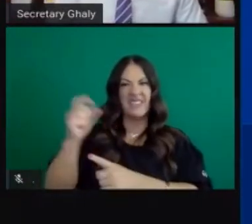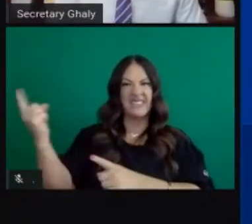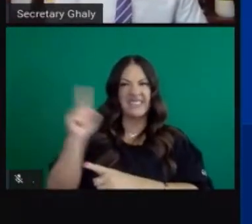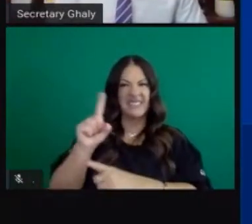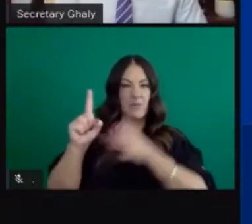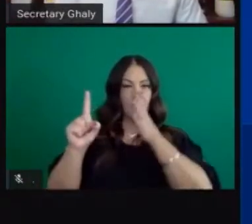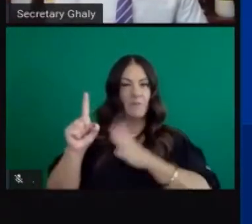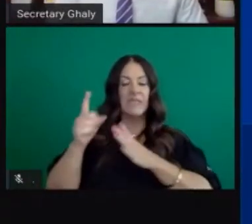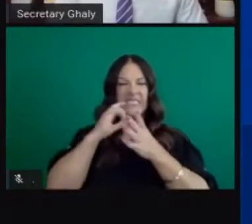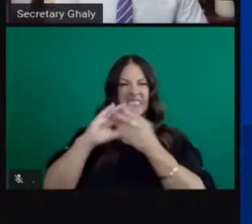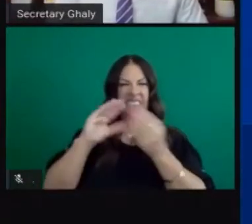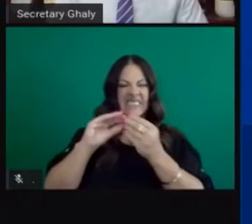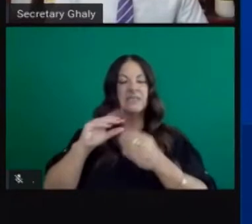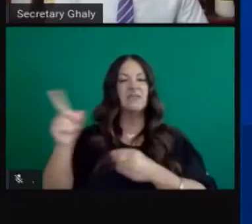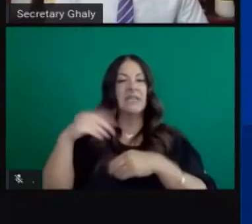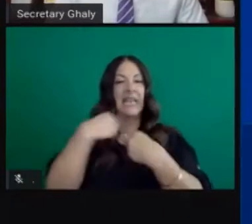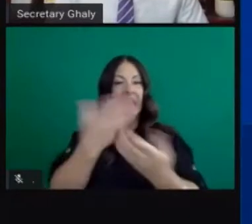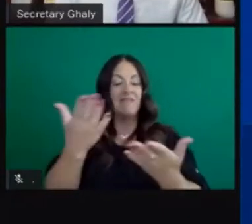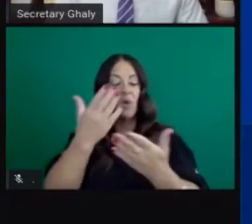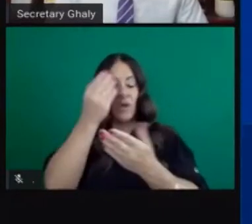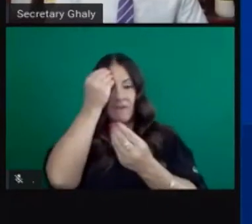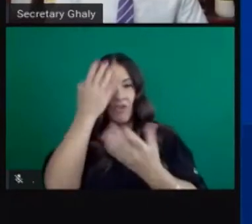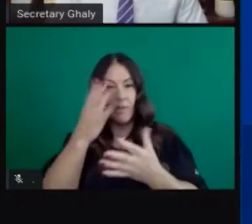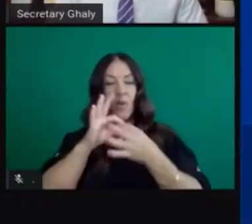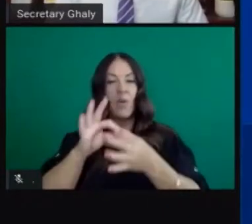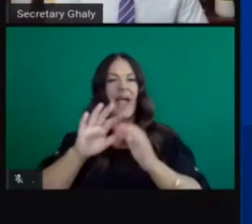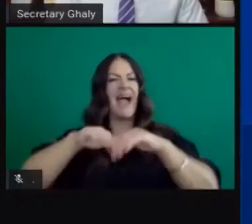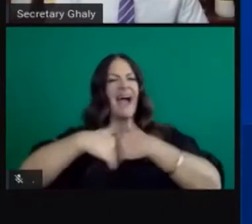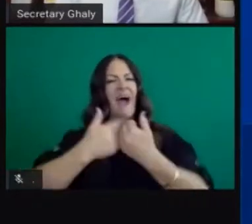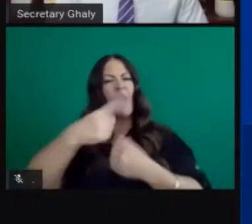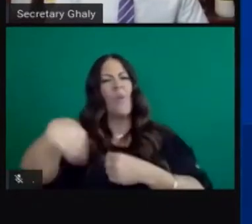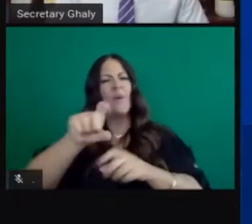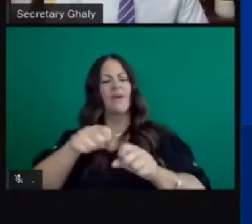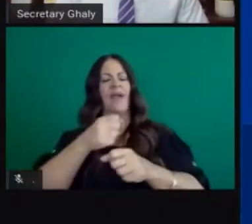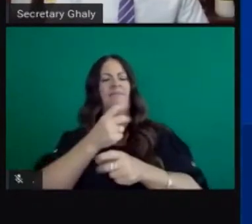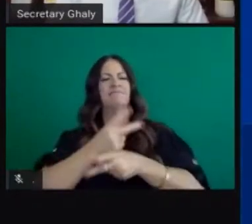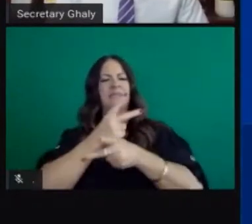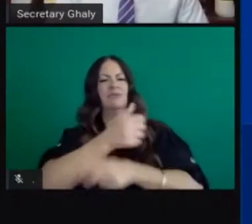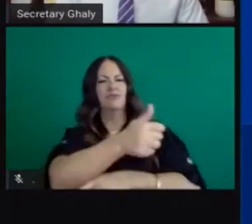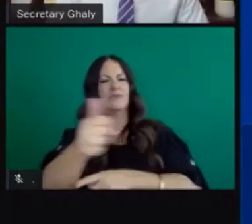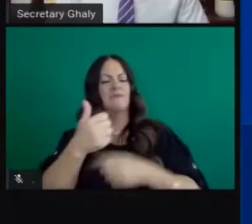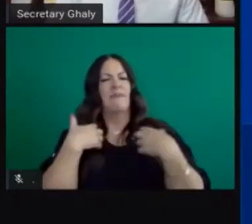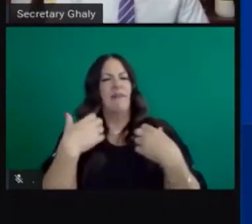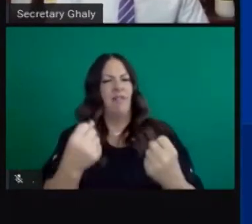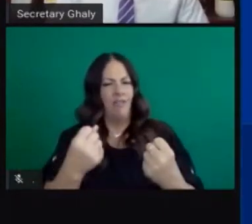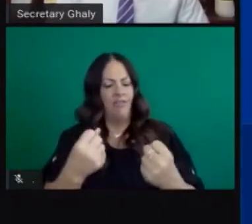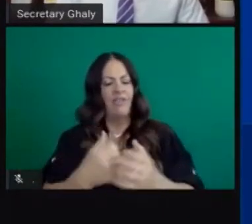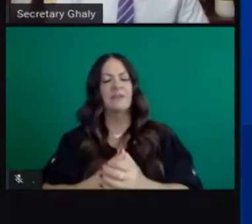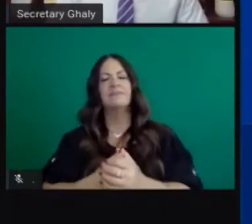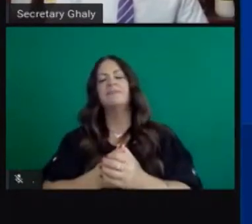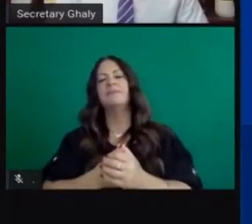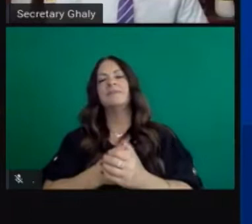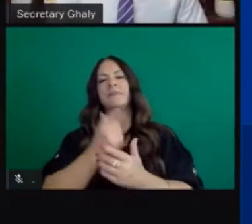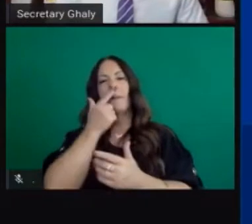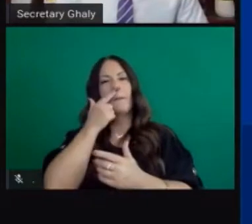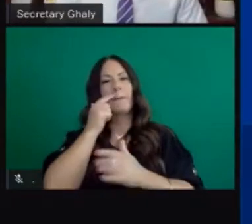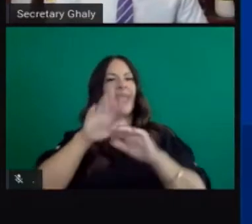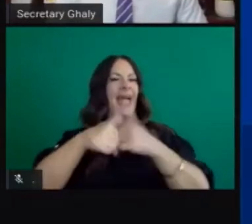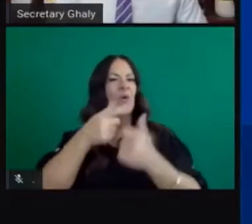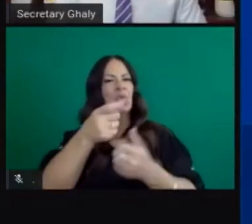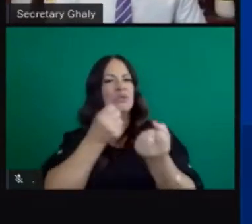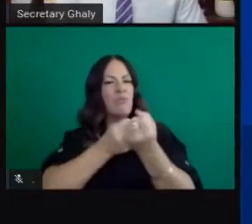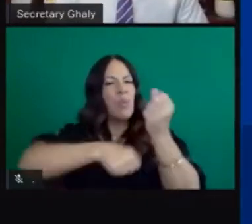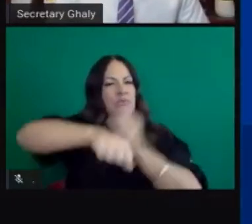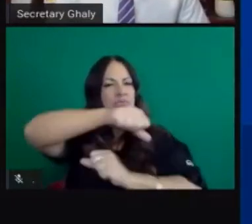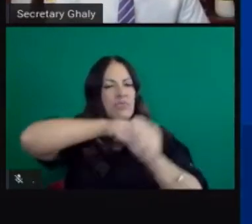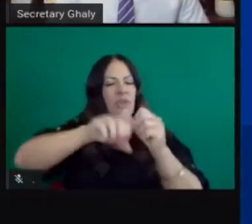real practical tools on taking care of your health, working as communities and within households to support one another.